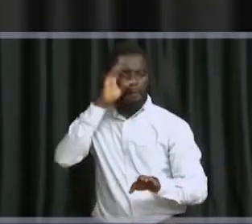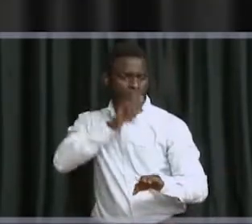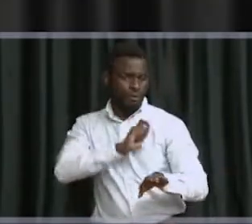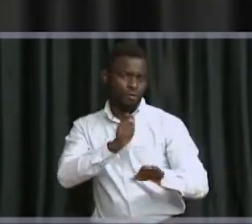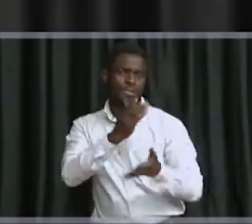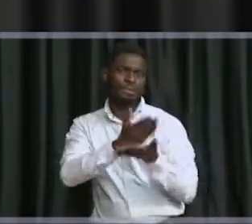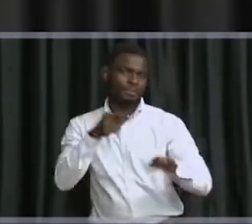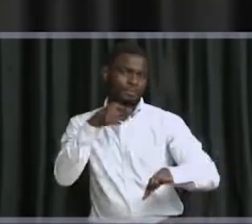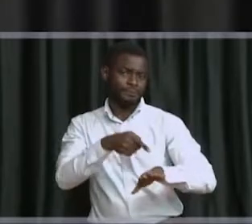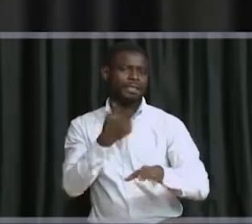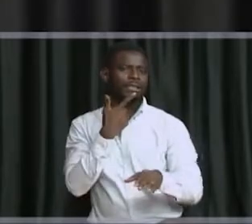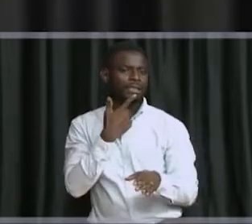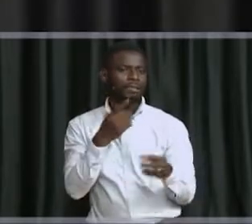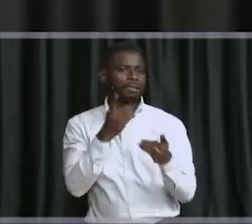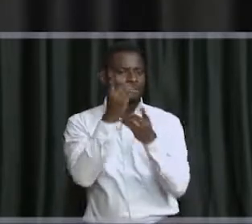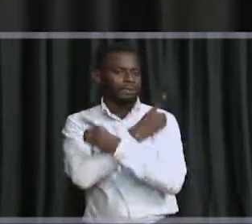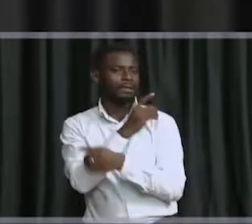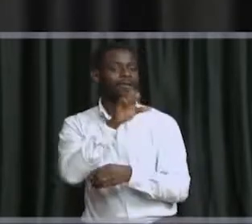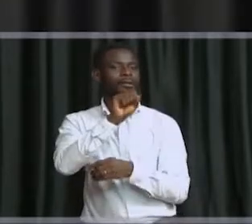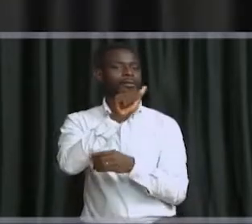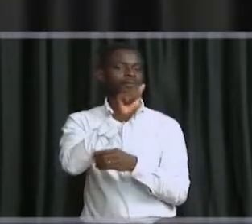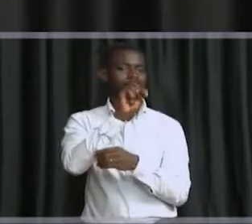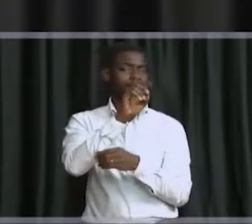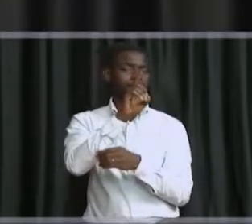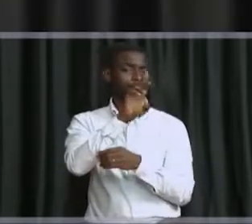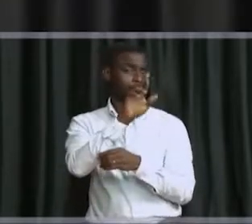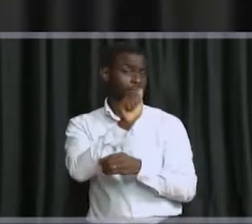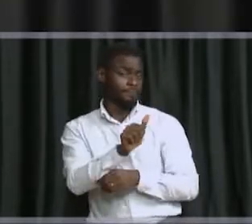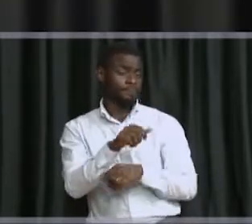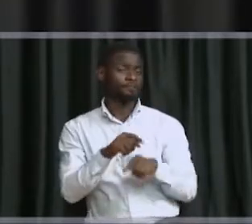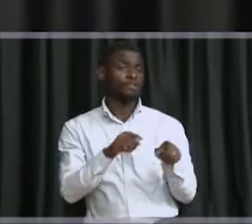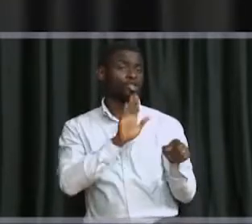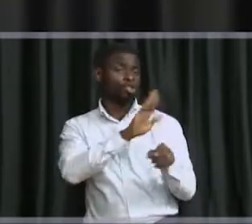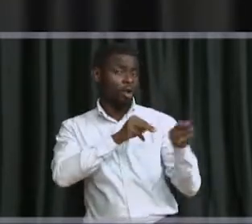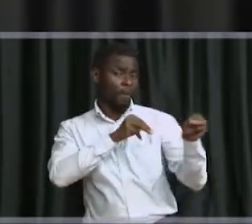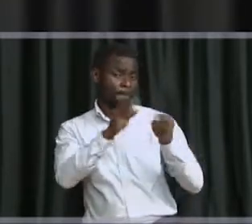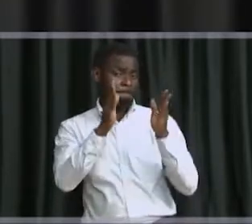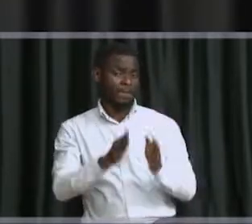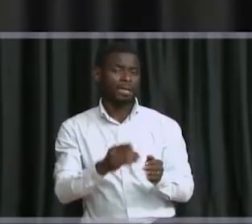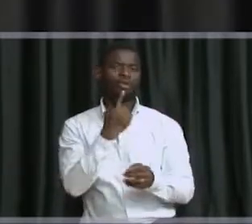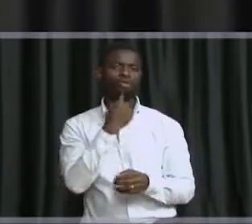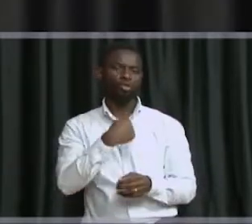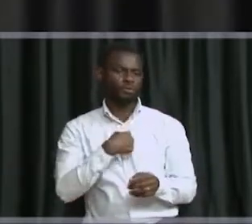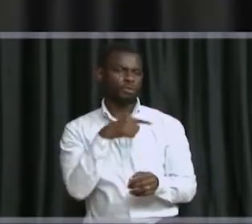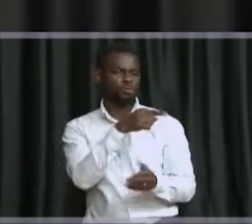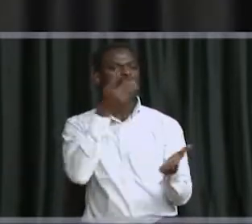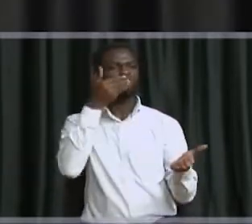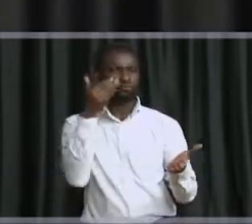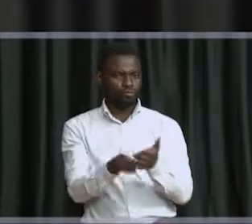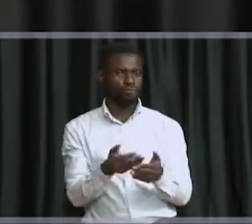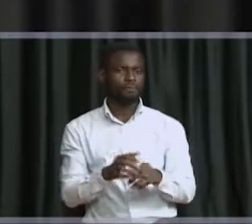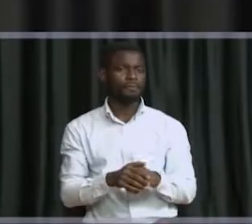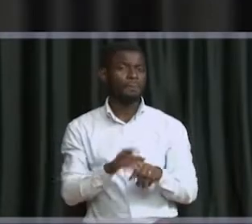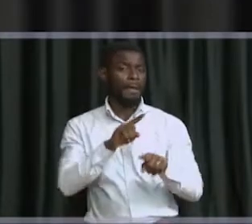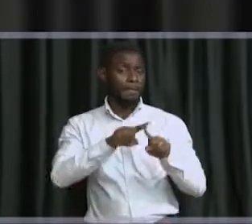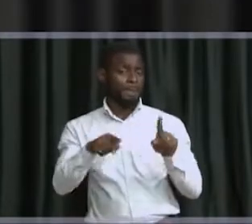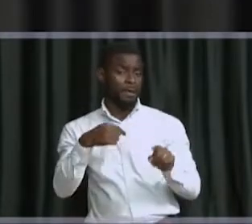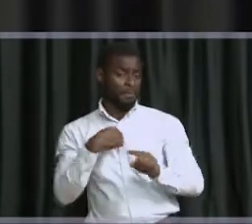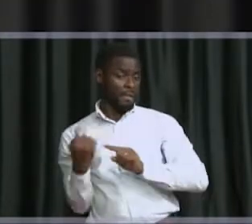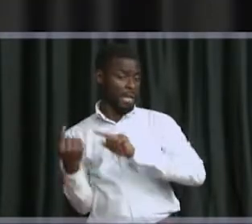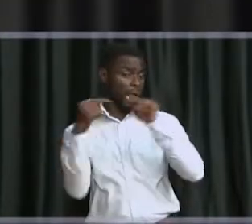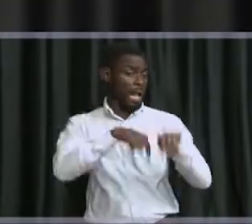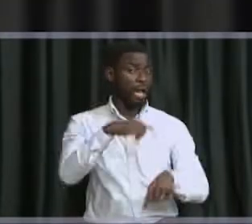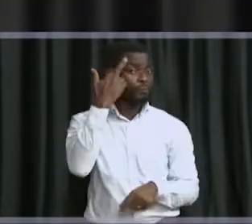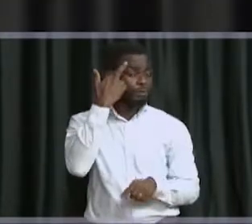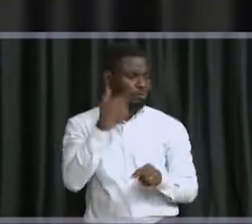se sandra umani jakache me se uye ni papapa na miyanka same ba